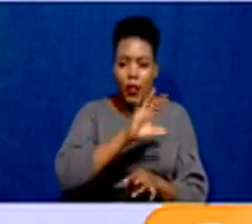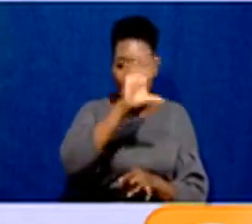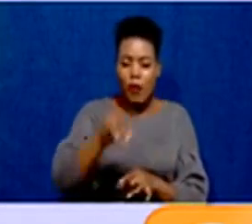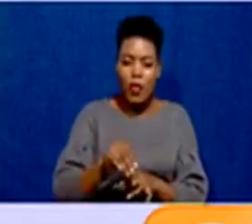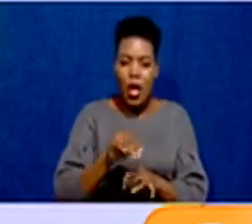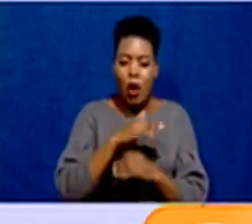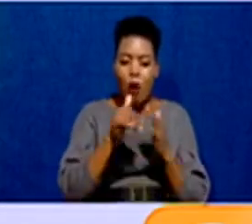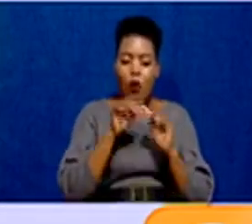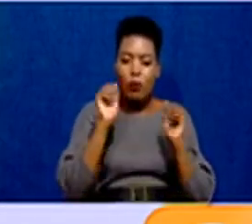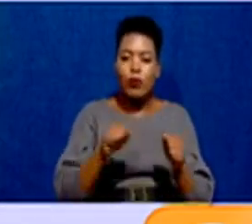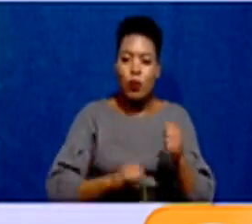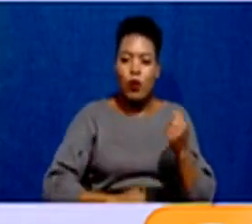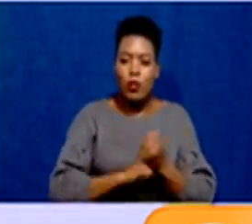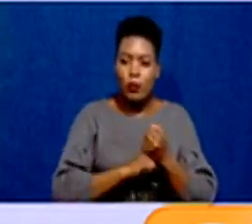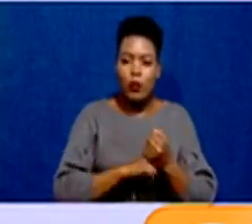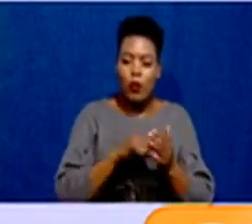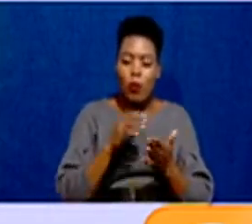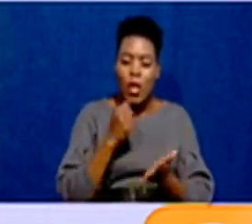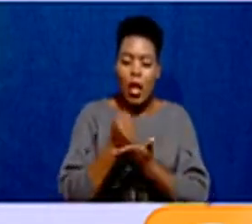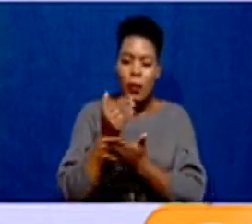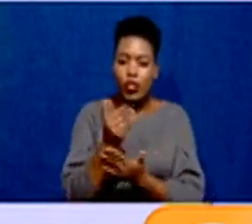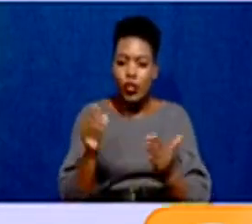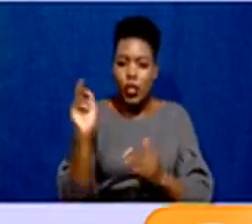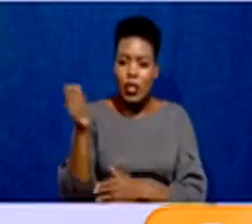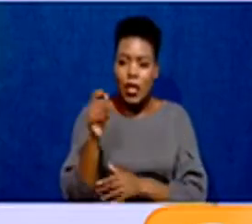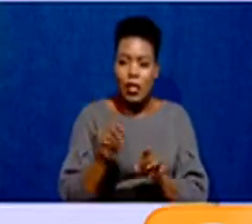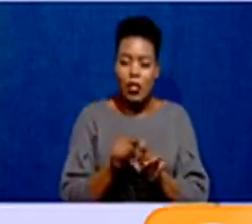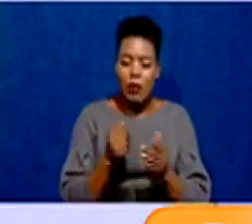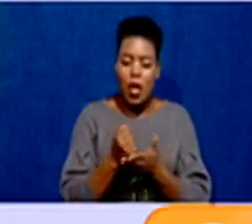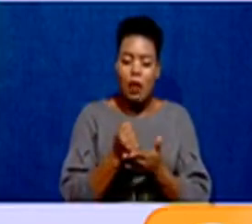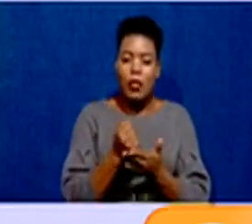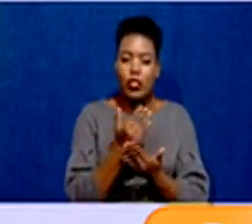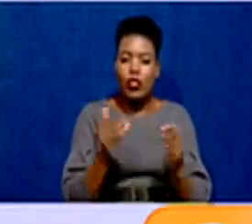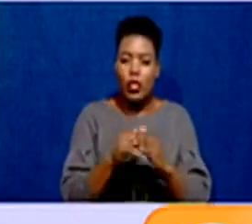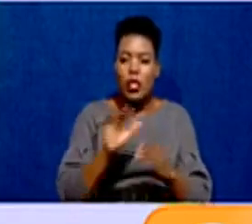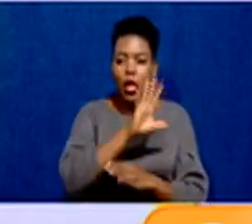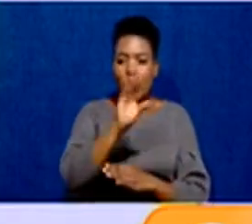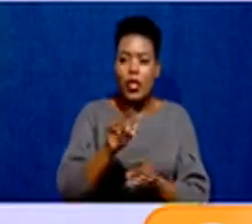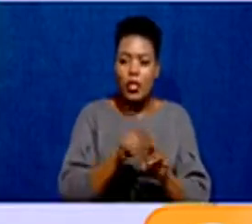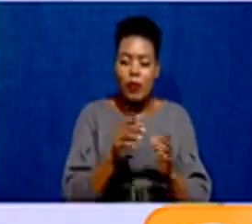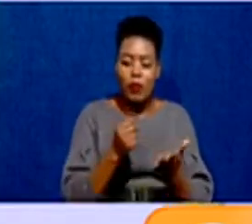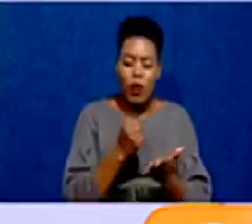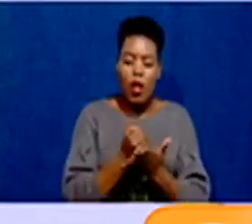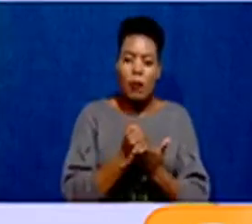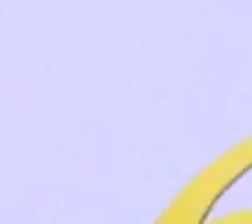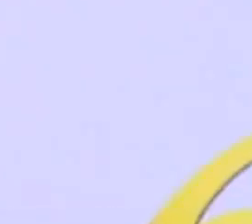able to help. And therefore, by helping the children of Kenya, we are helping the children of Africa and helping our African nation.